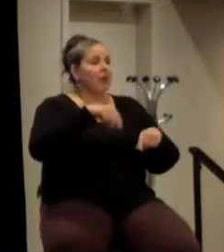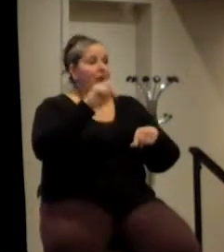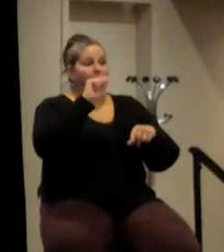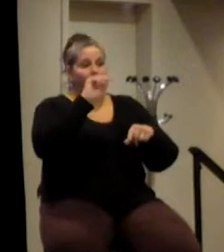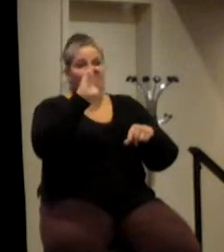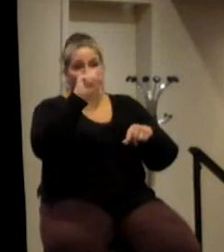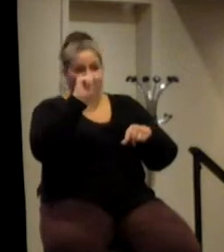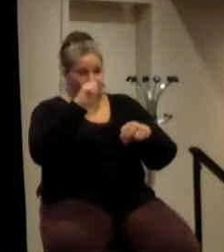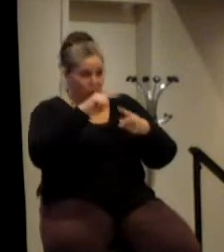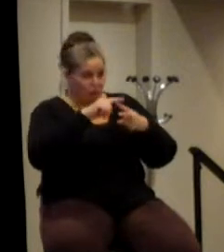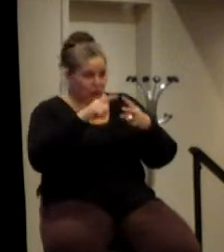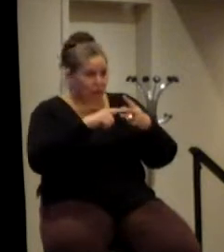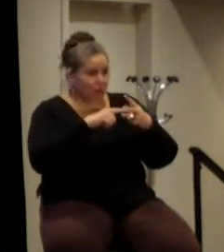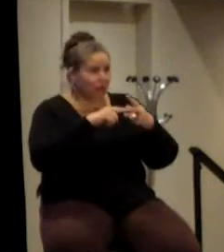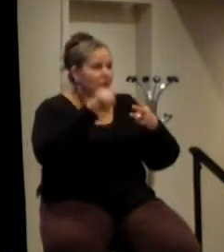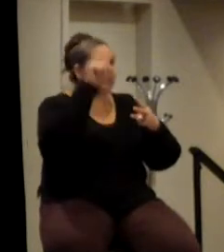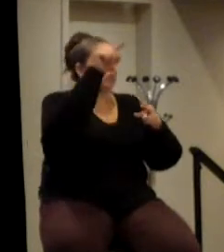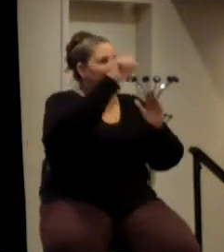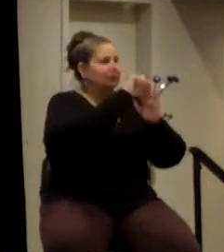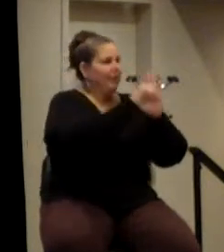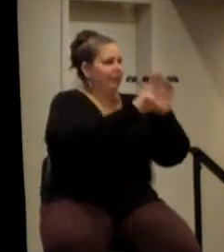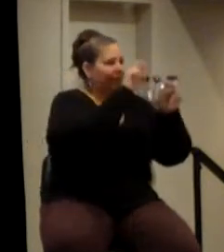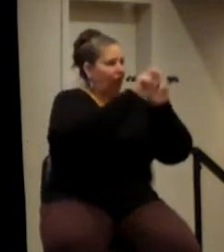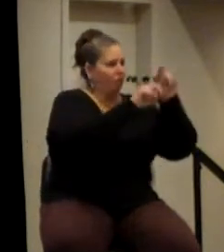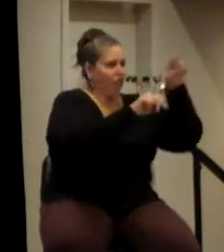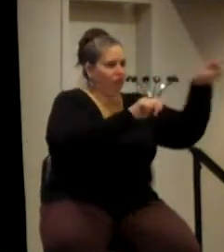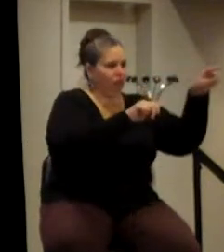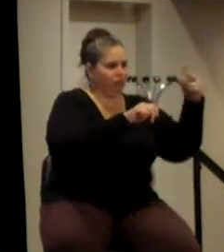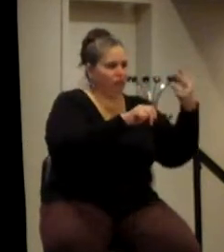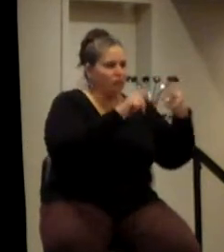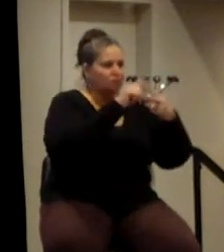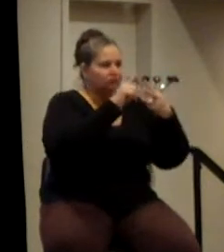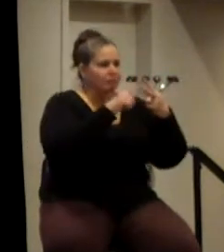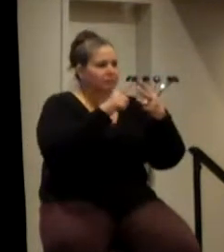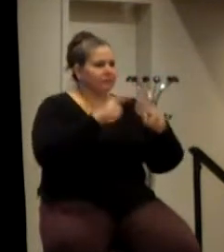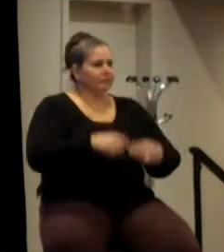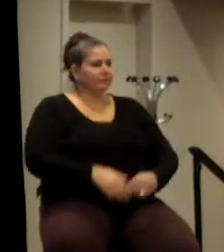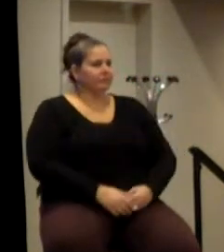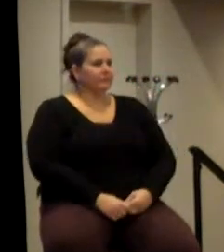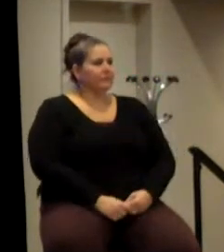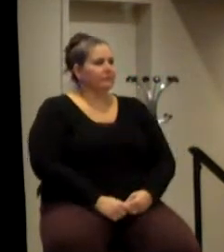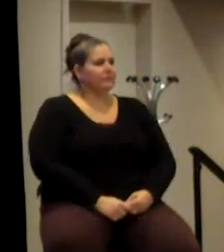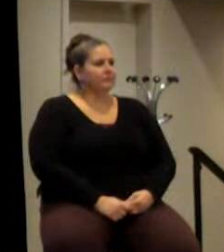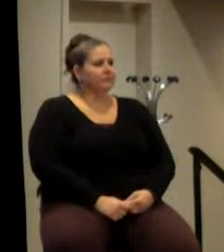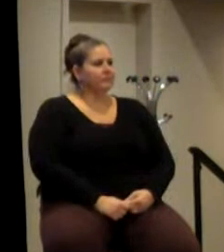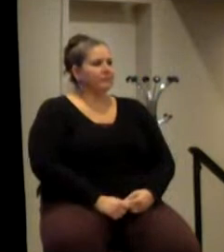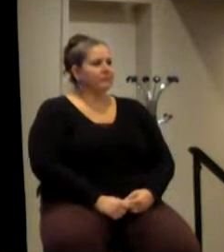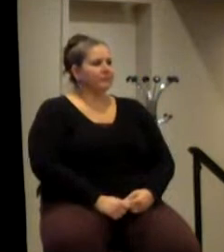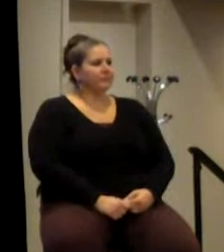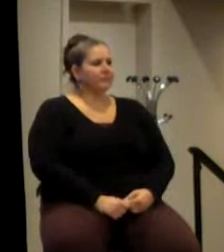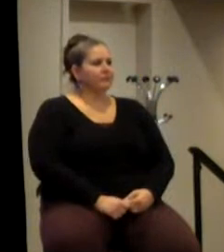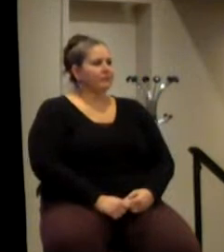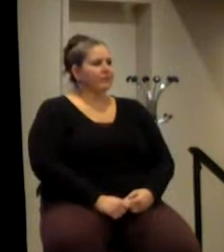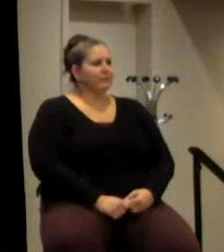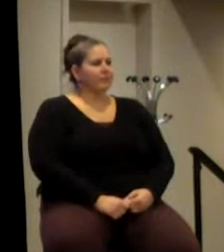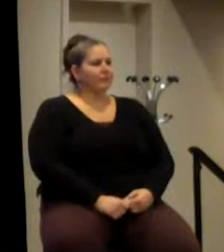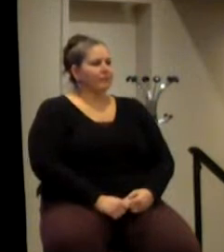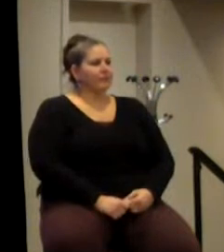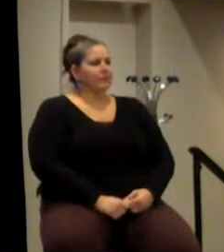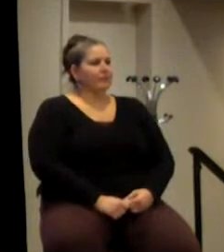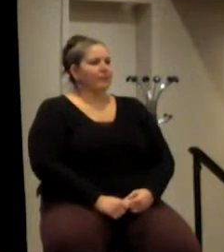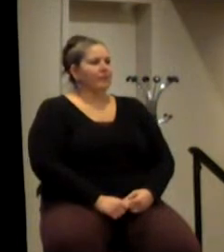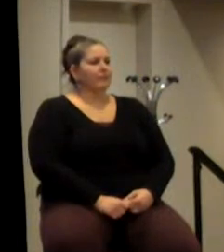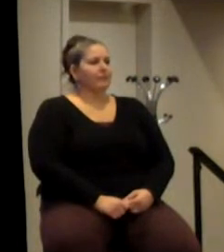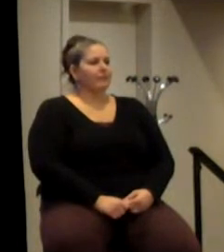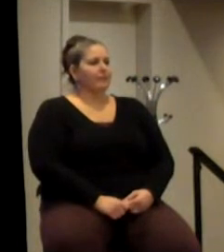get redirected supply when those federal mass vaccination sites come online.